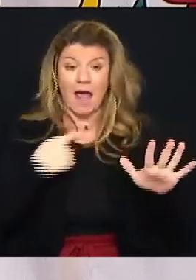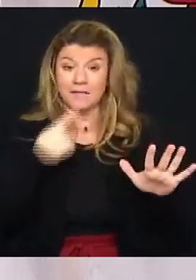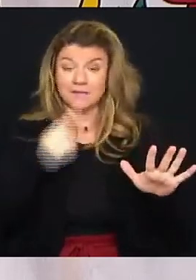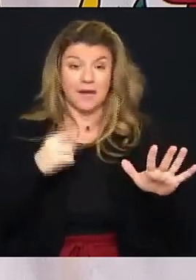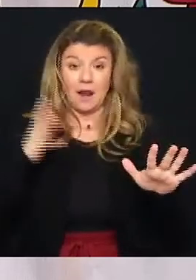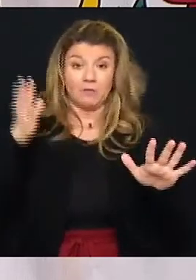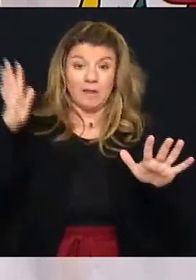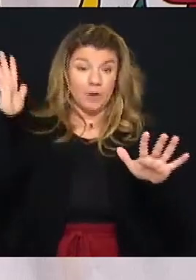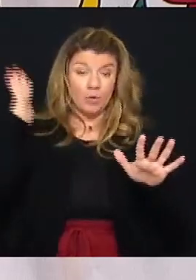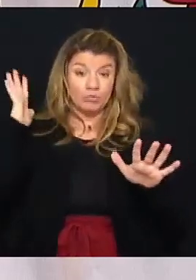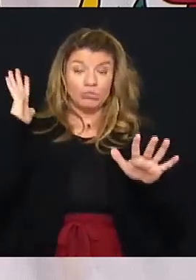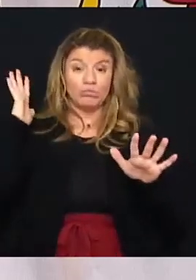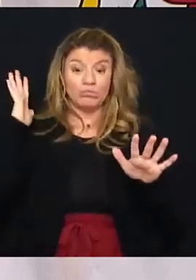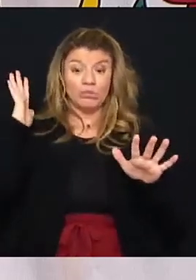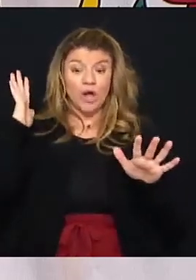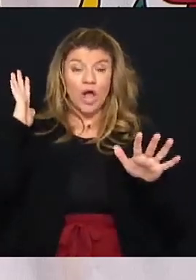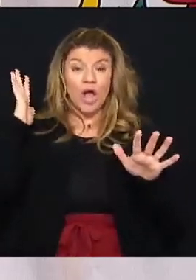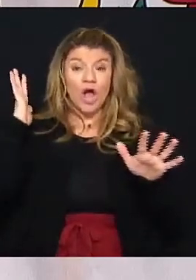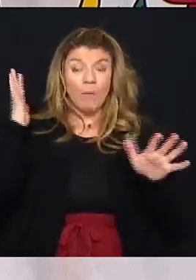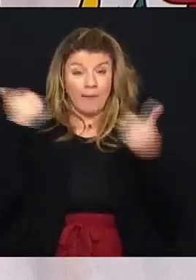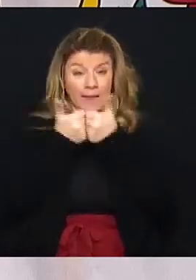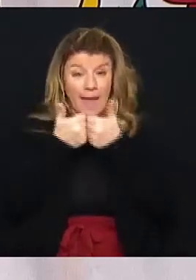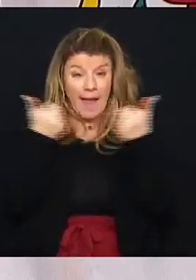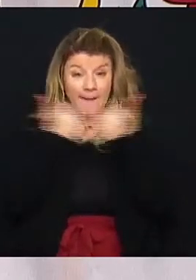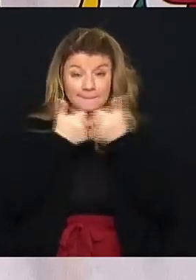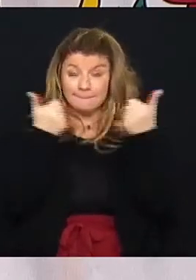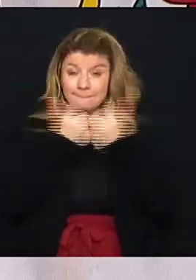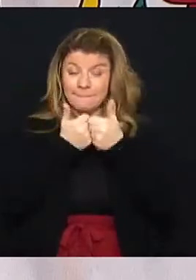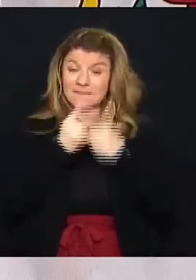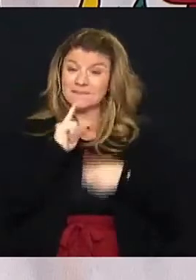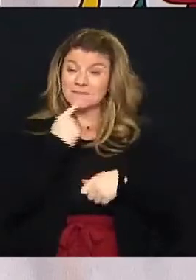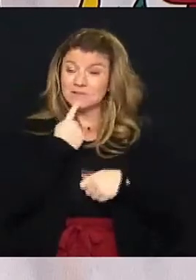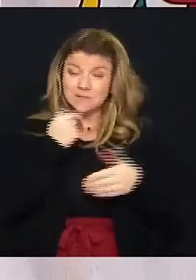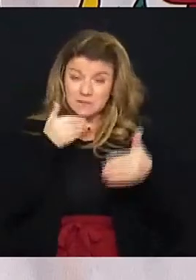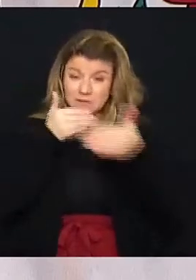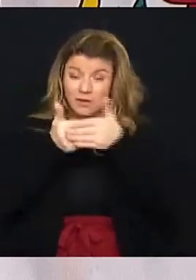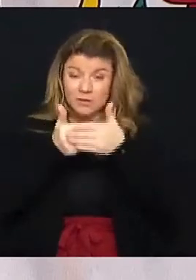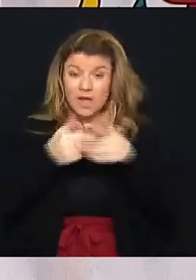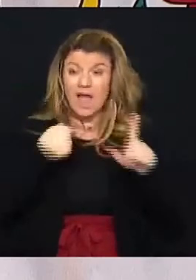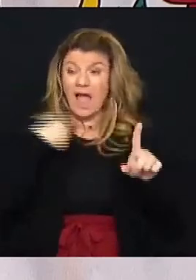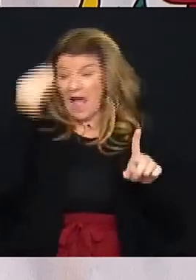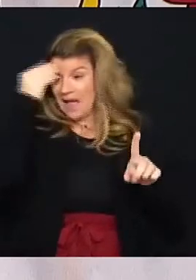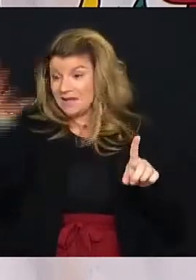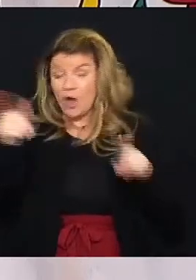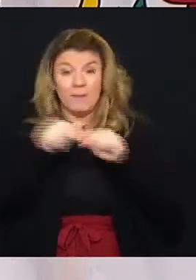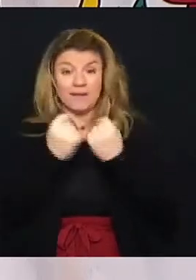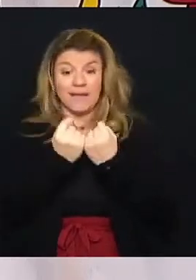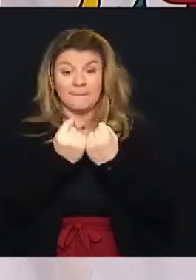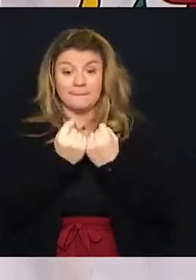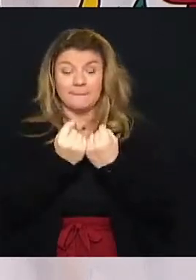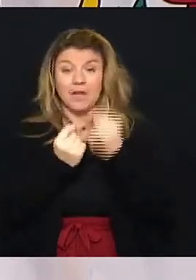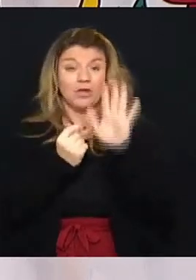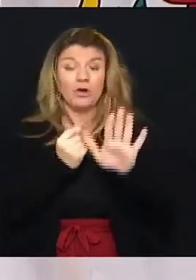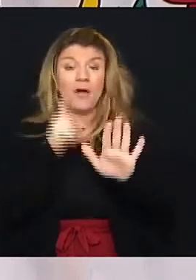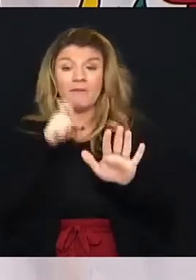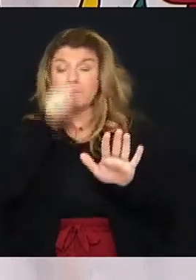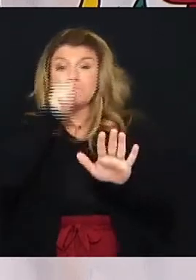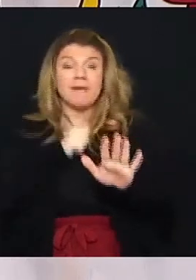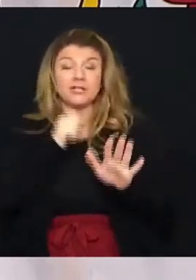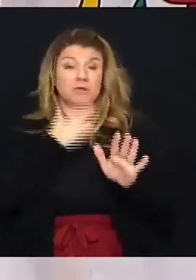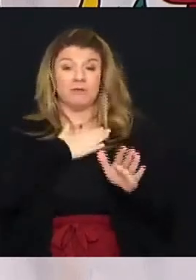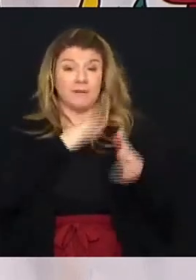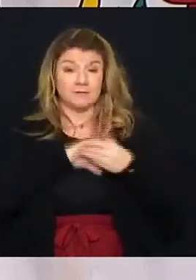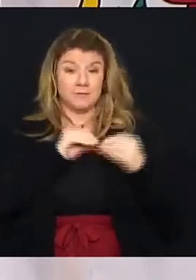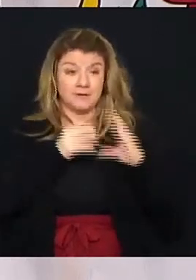ago. You know, when the game's on the line, I tell my team, and y'all are just going to have to just put up with me just a